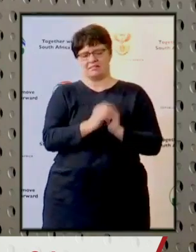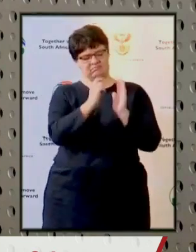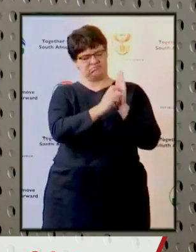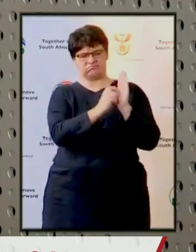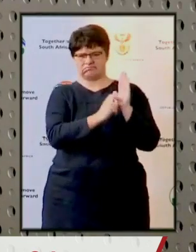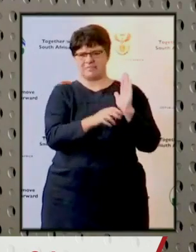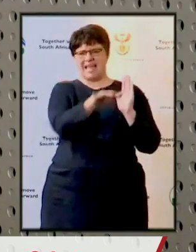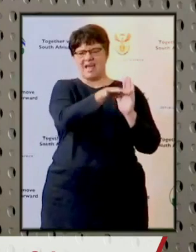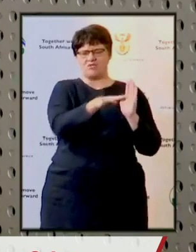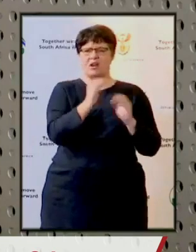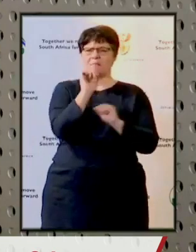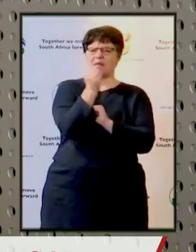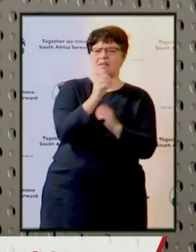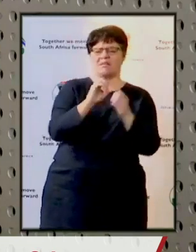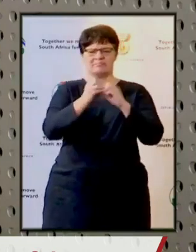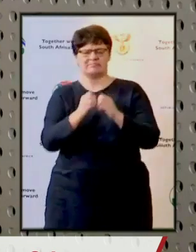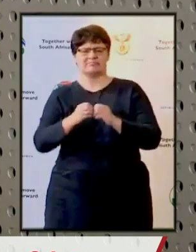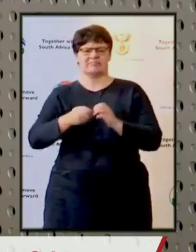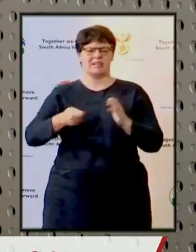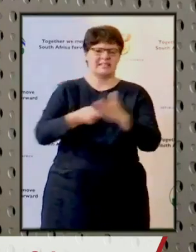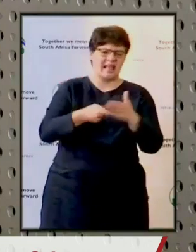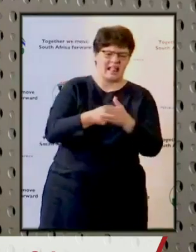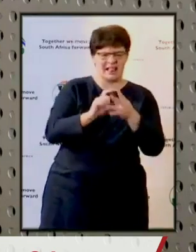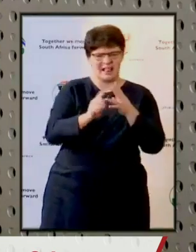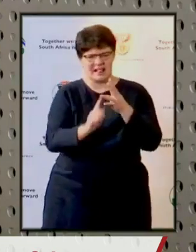areas, manufacturing, wholesale,